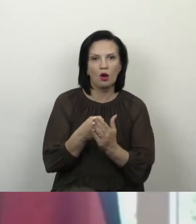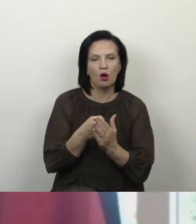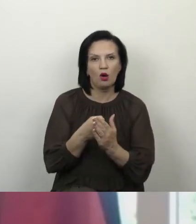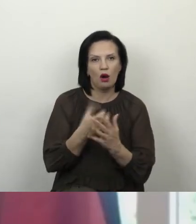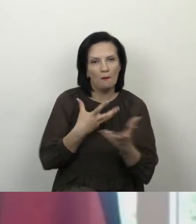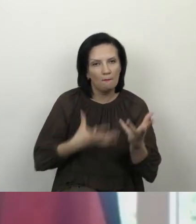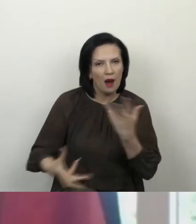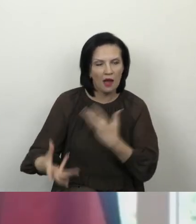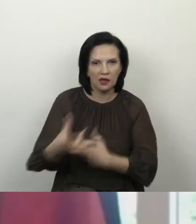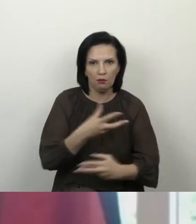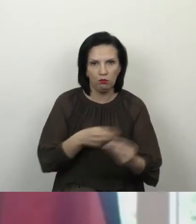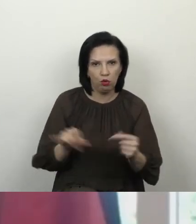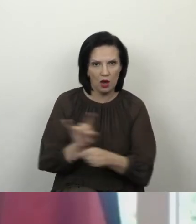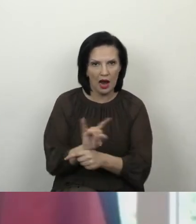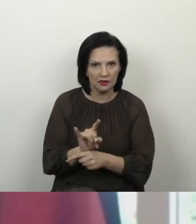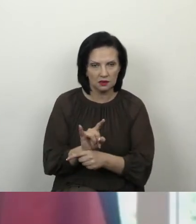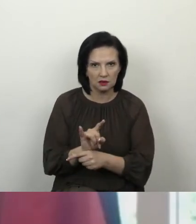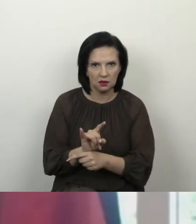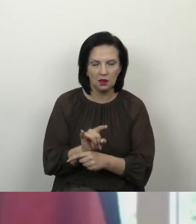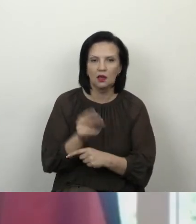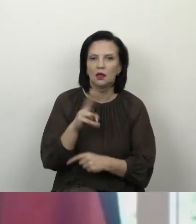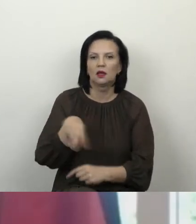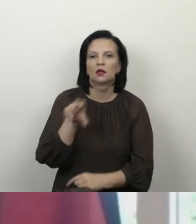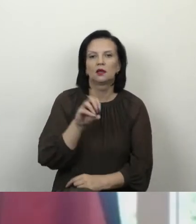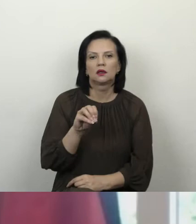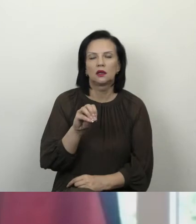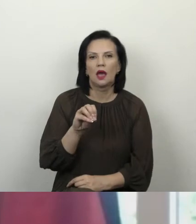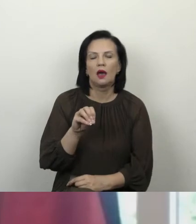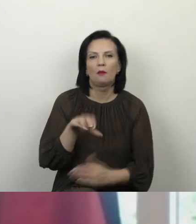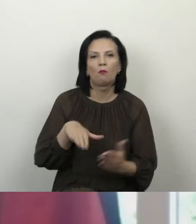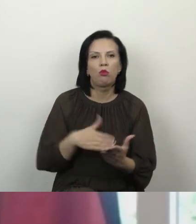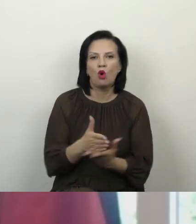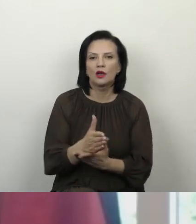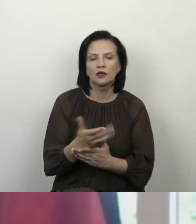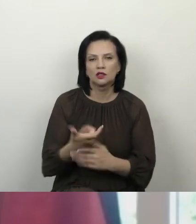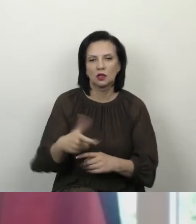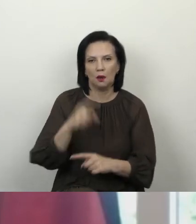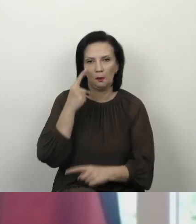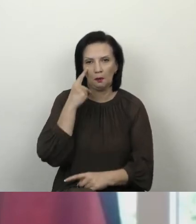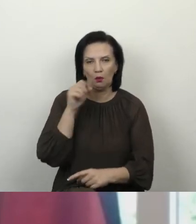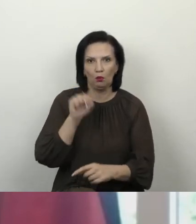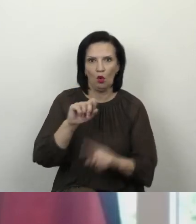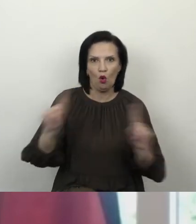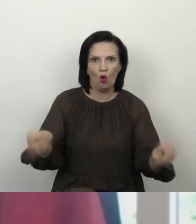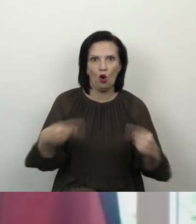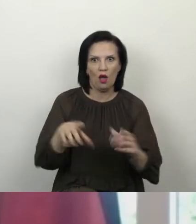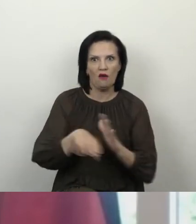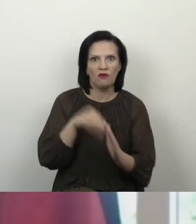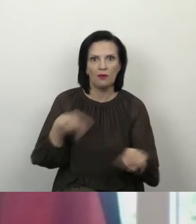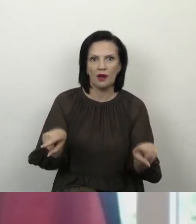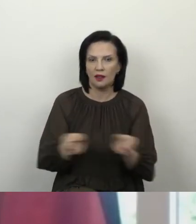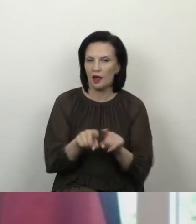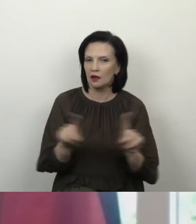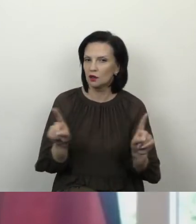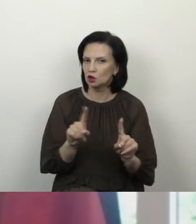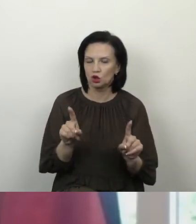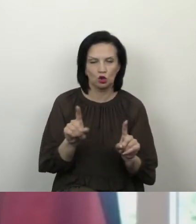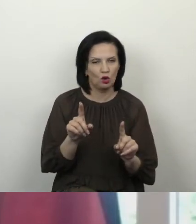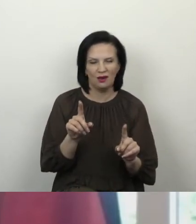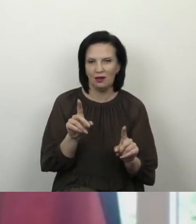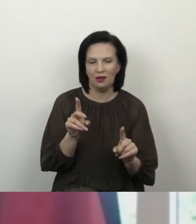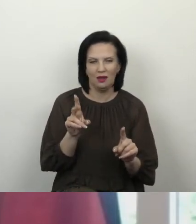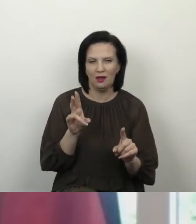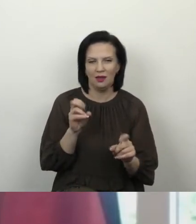constituencies organized by the political majority in such a way that their own candidate was able to benefit.